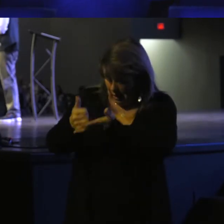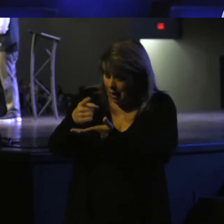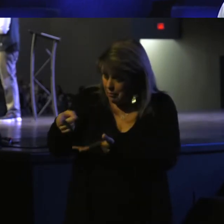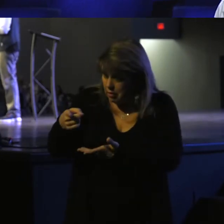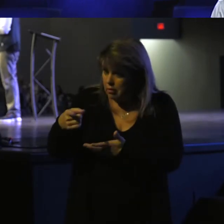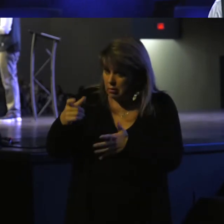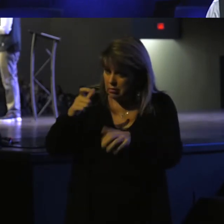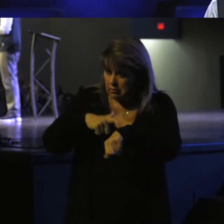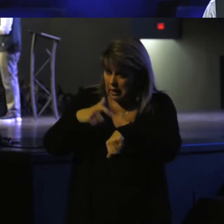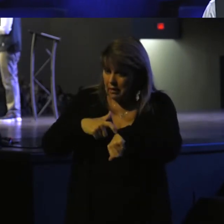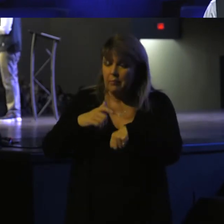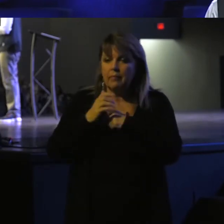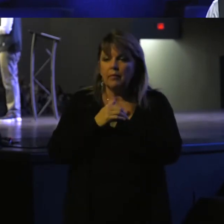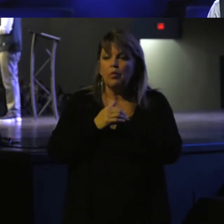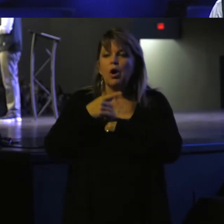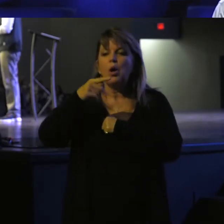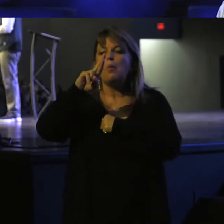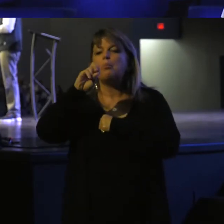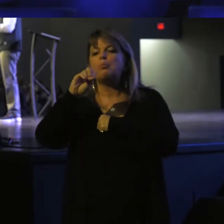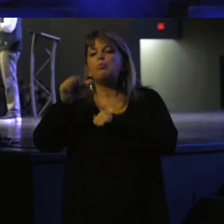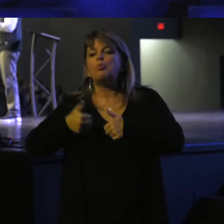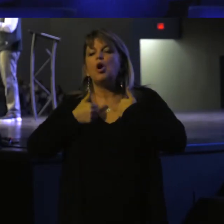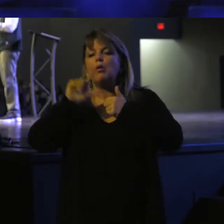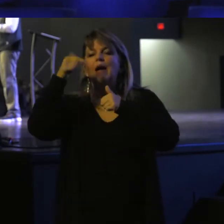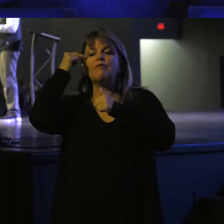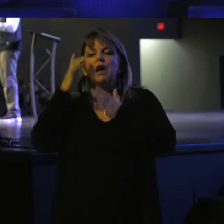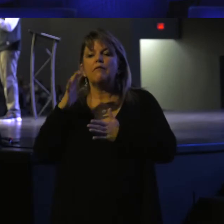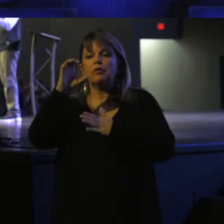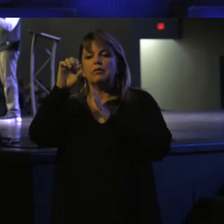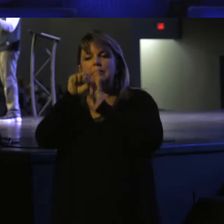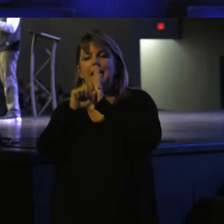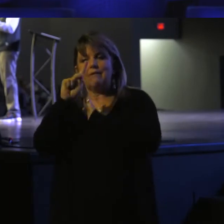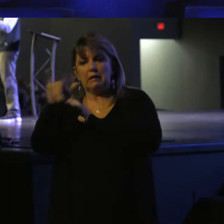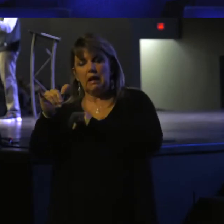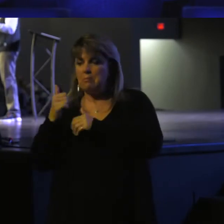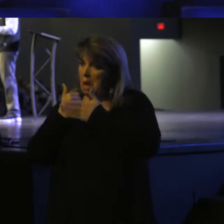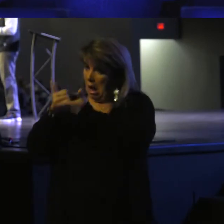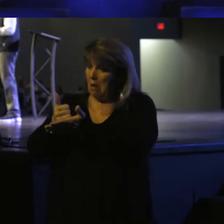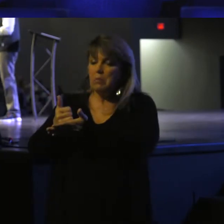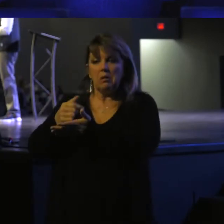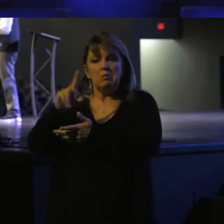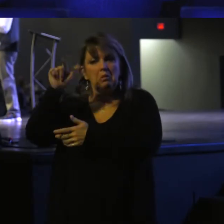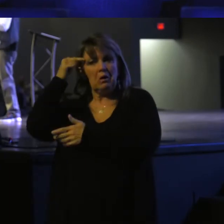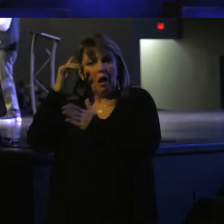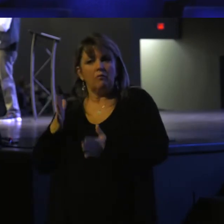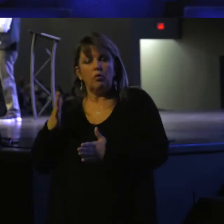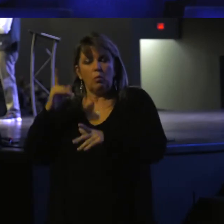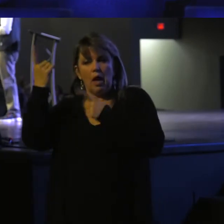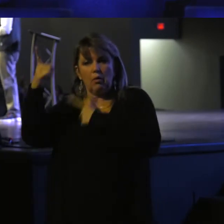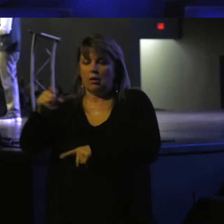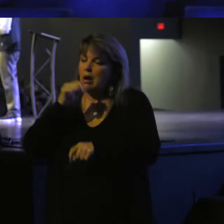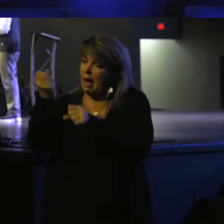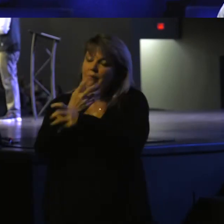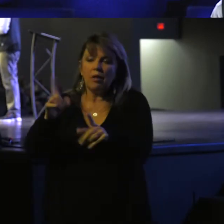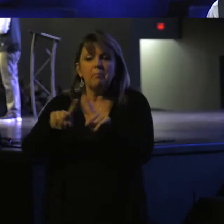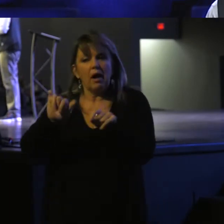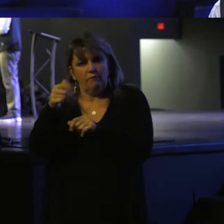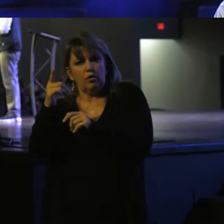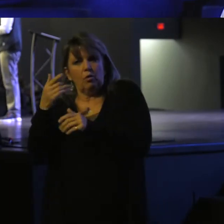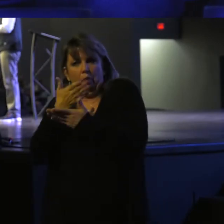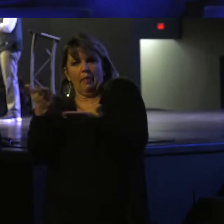time, we had a pro-life governor in the state of Kentucky, and we'd been helping him with some things that we agreed with him on. That wasn't everything, but a few